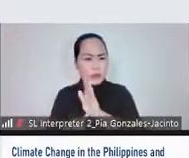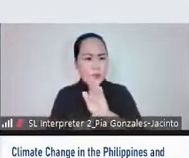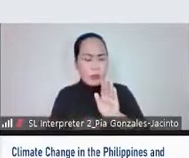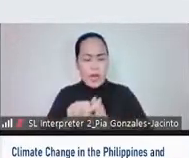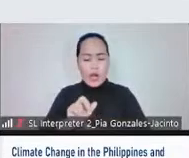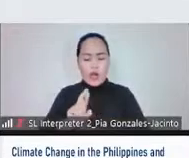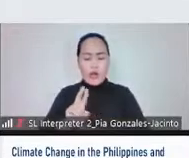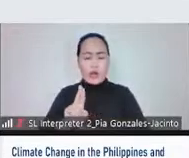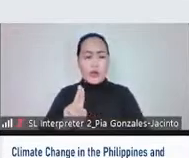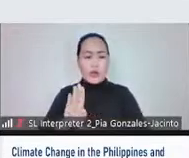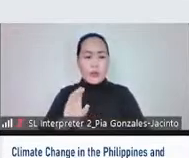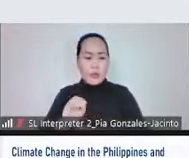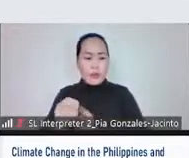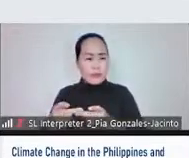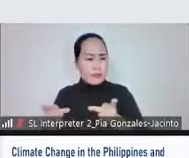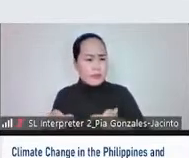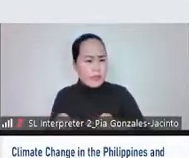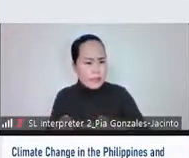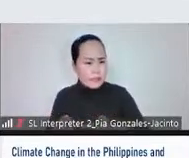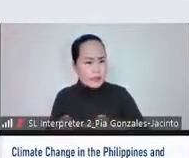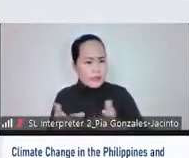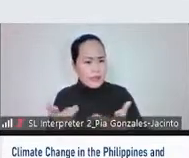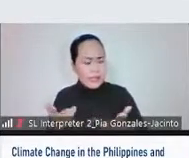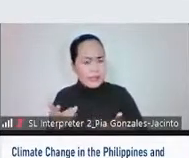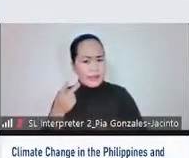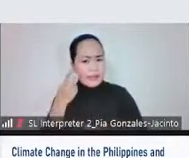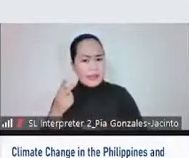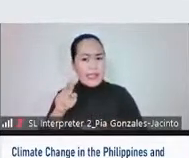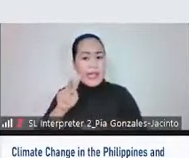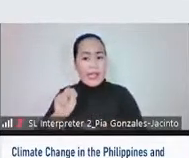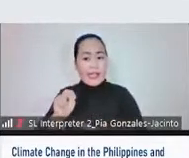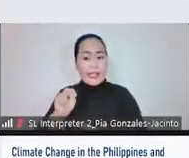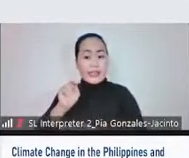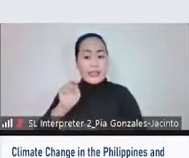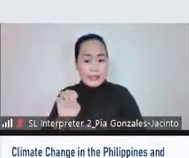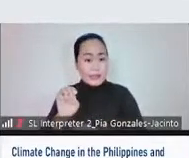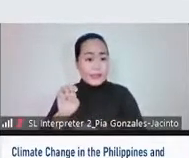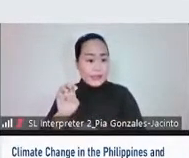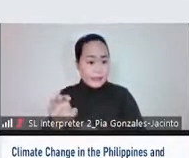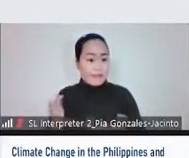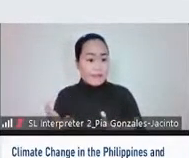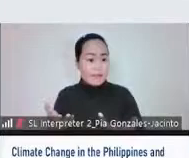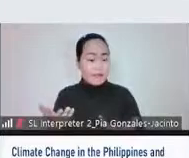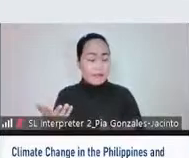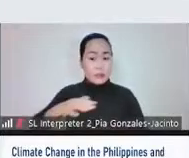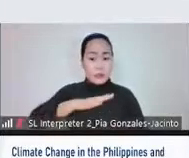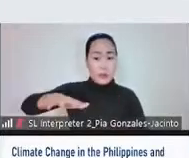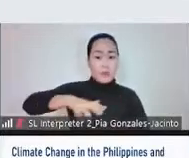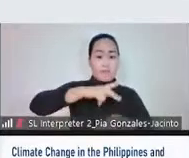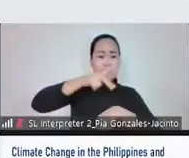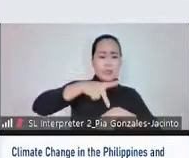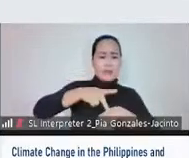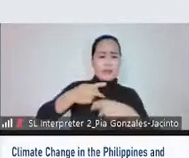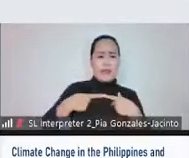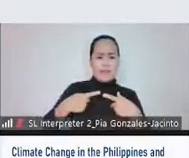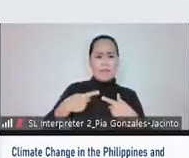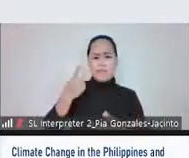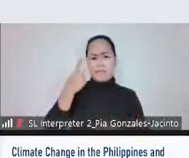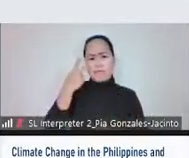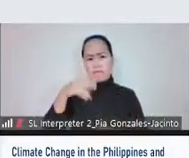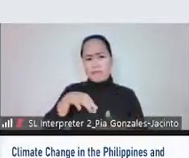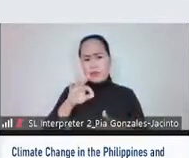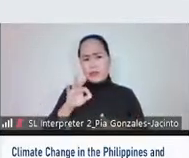flaked Acheulean tools were found in Nuevo Ecija, and anywhere in the Philippines where tektites are found. Otley Beyer was